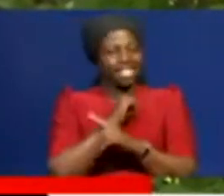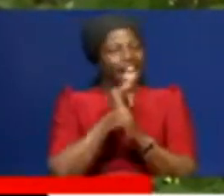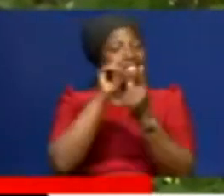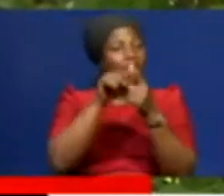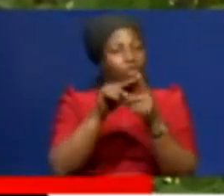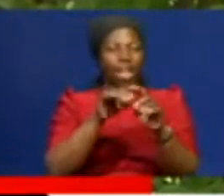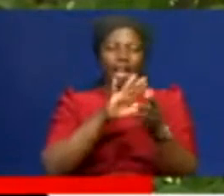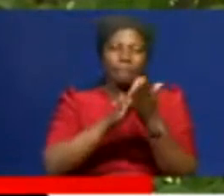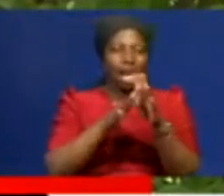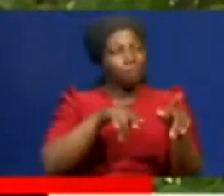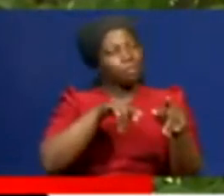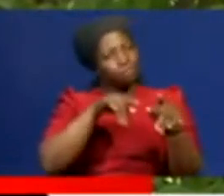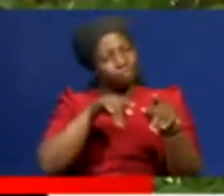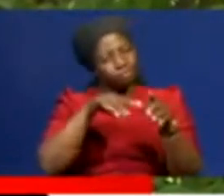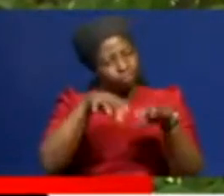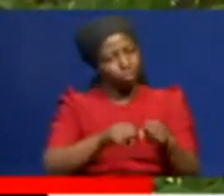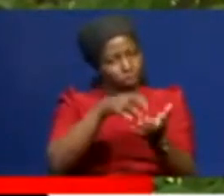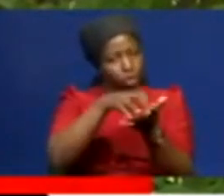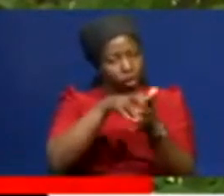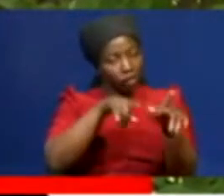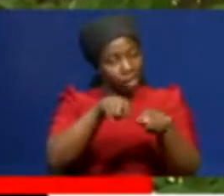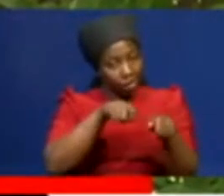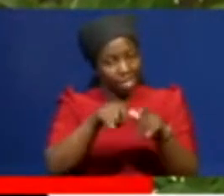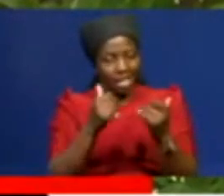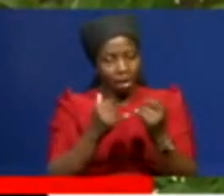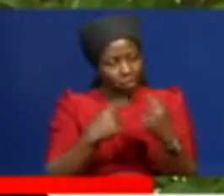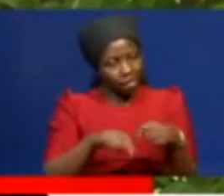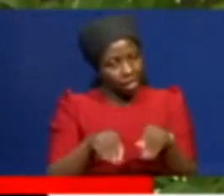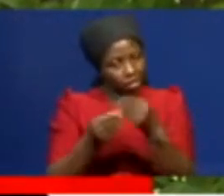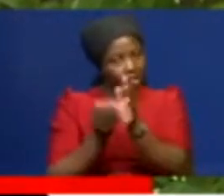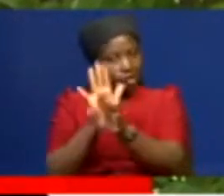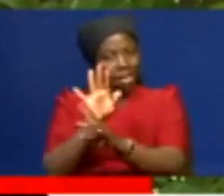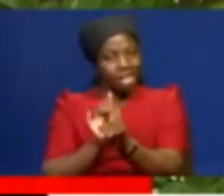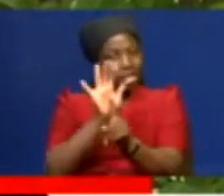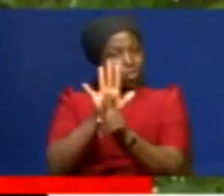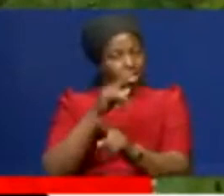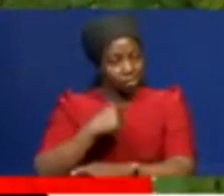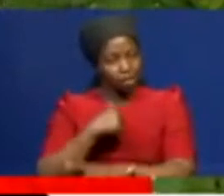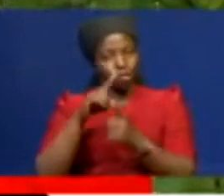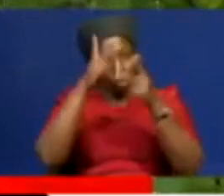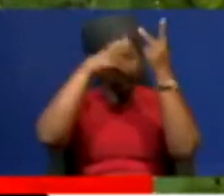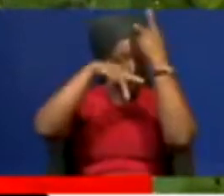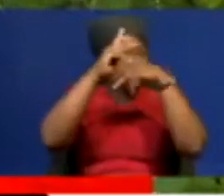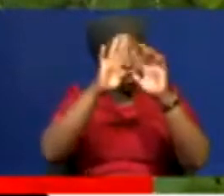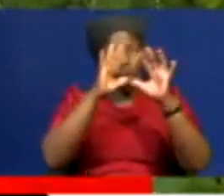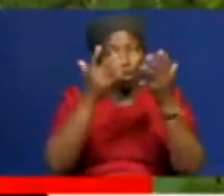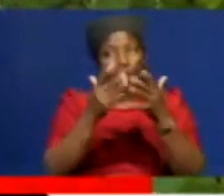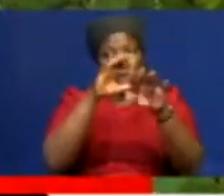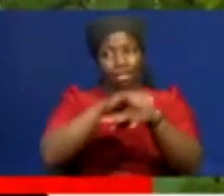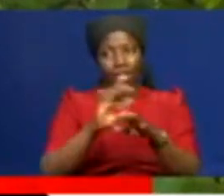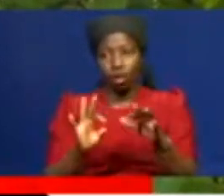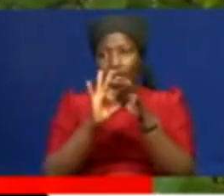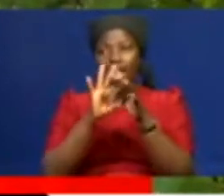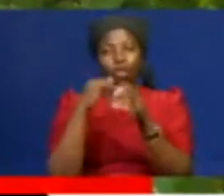management of the club. I'm just trying to give back. It exposed me into the professional world. We get connections in terms of job